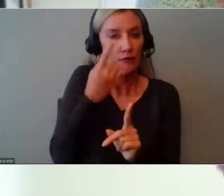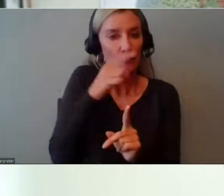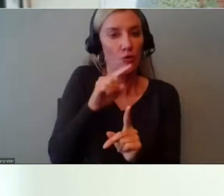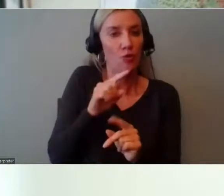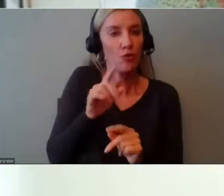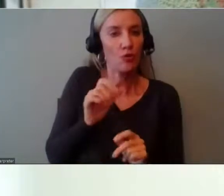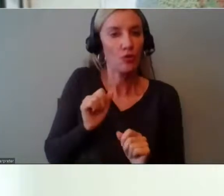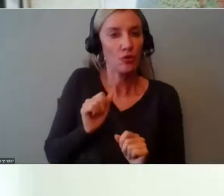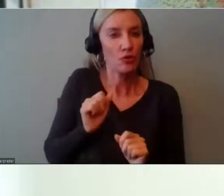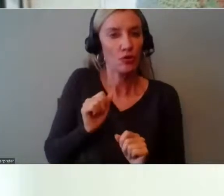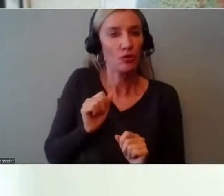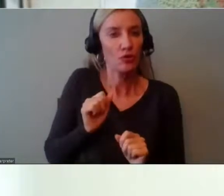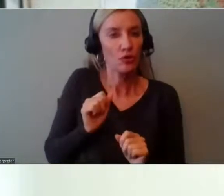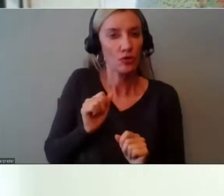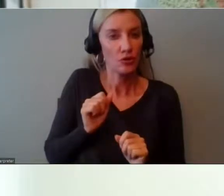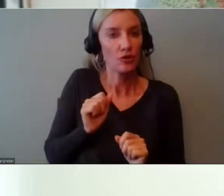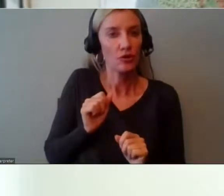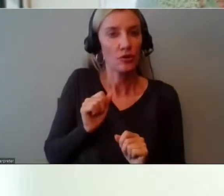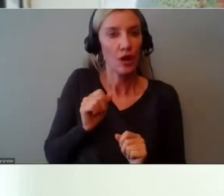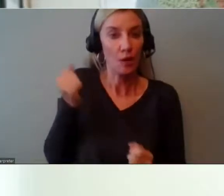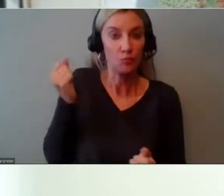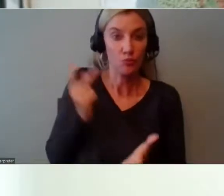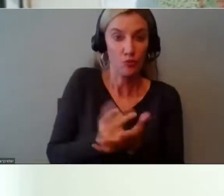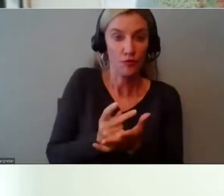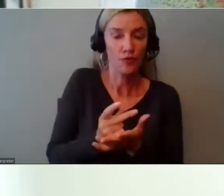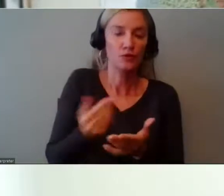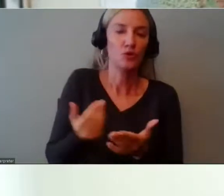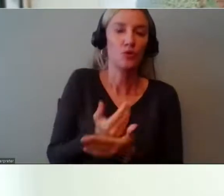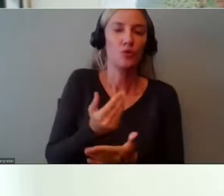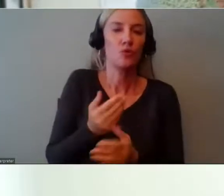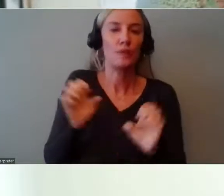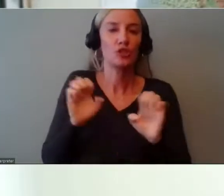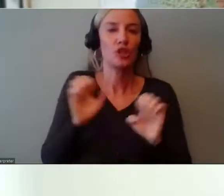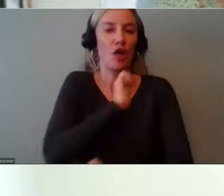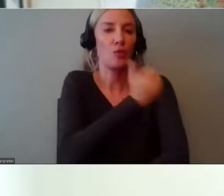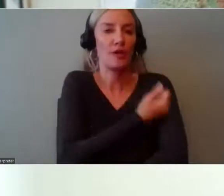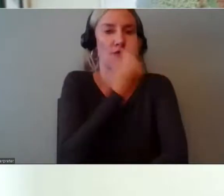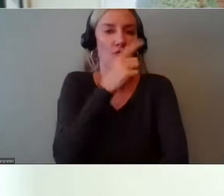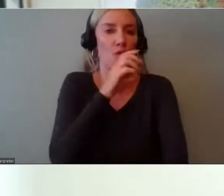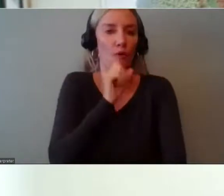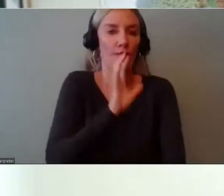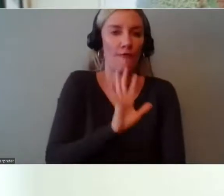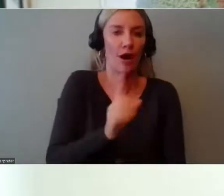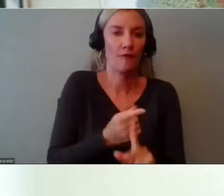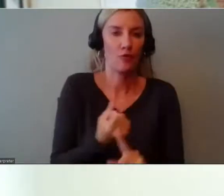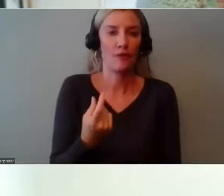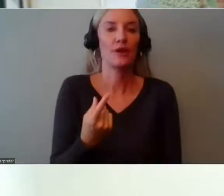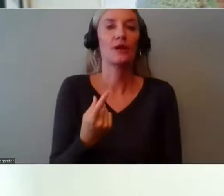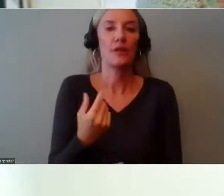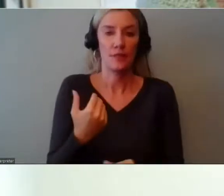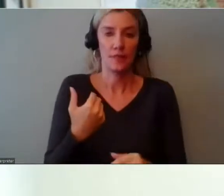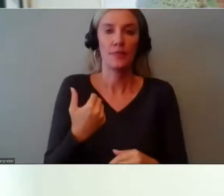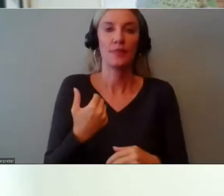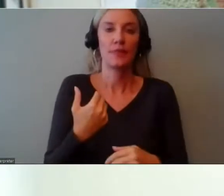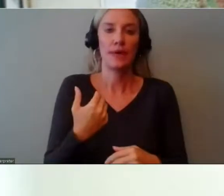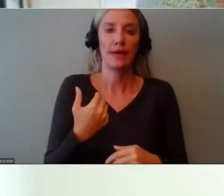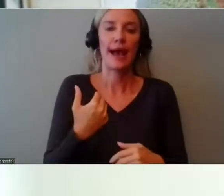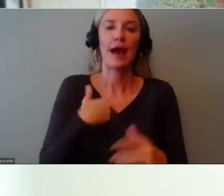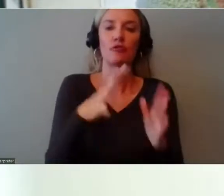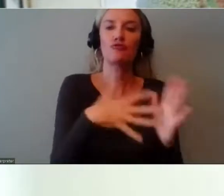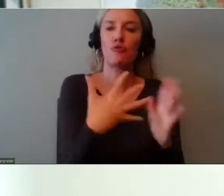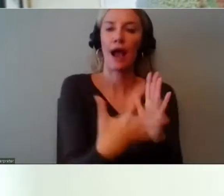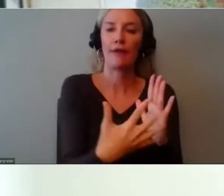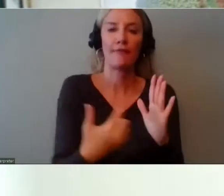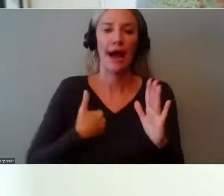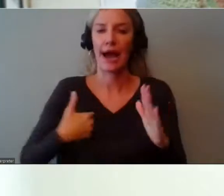new authorization for the 5 to 11-year-olds, they did produce a graph. I didn't put it up today,